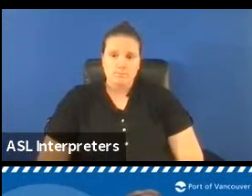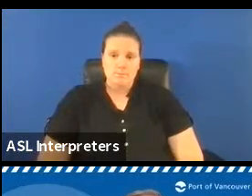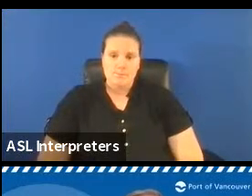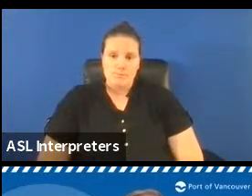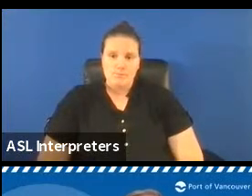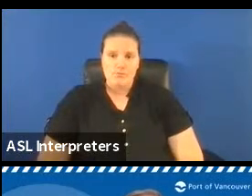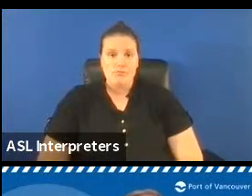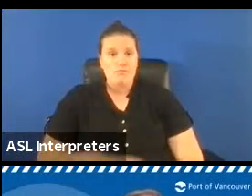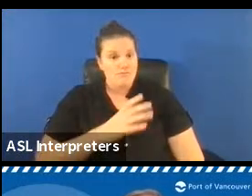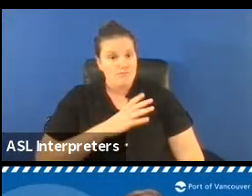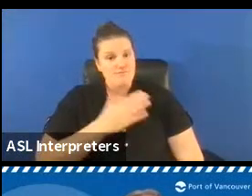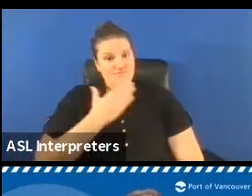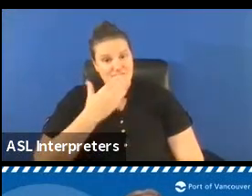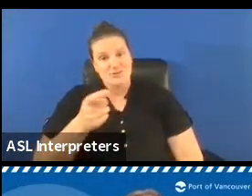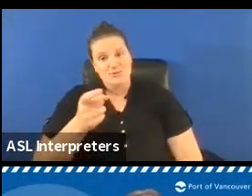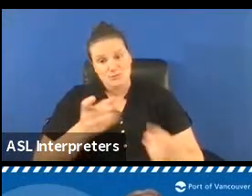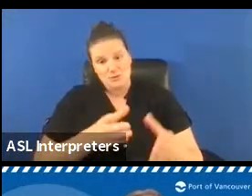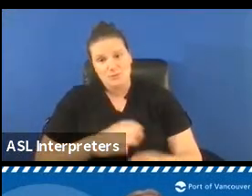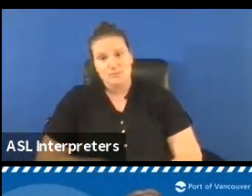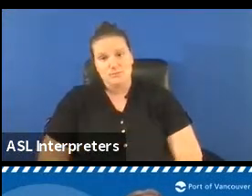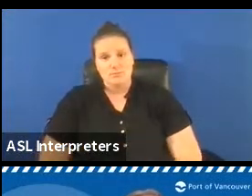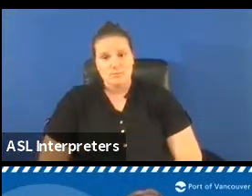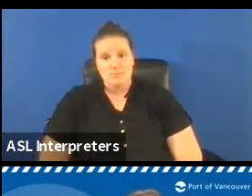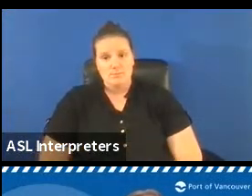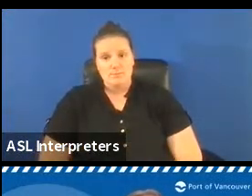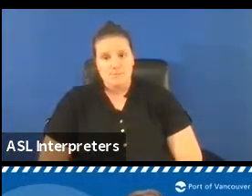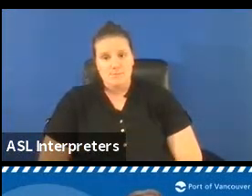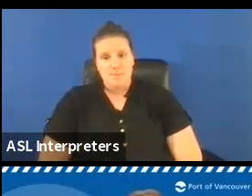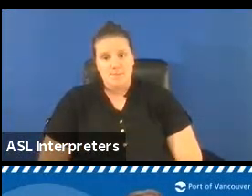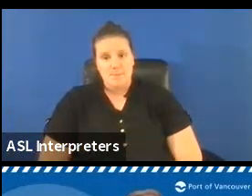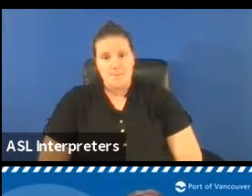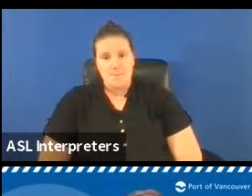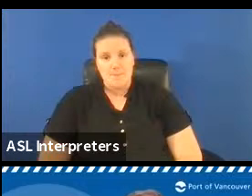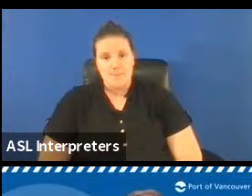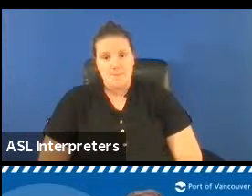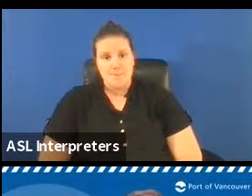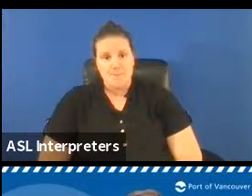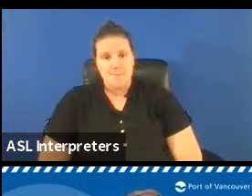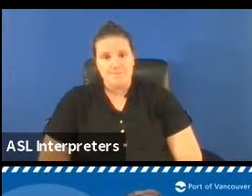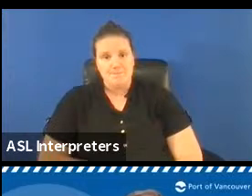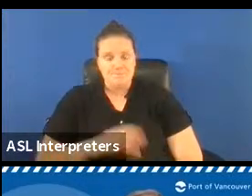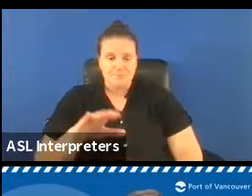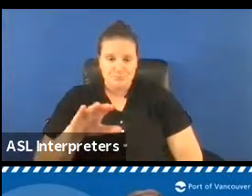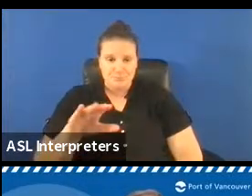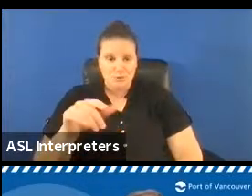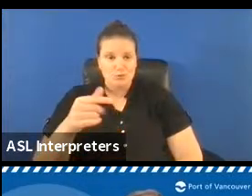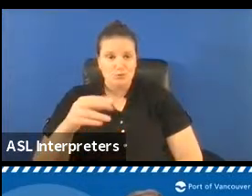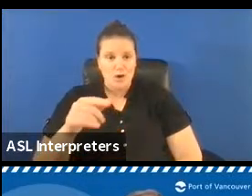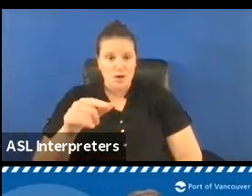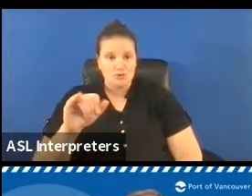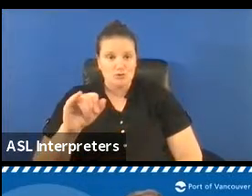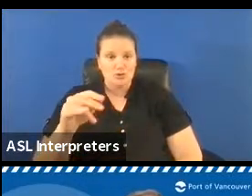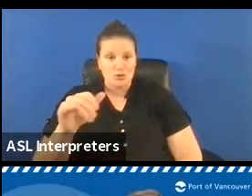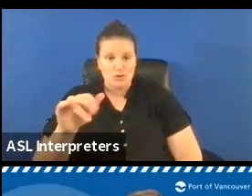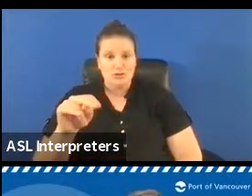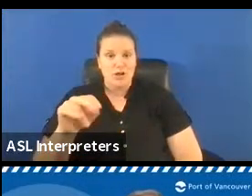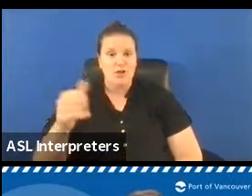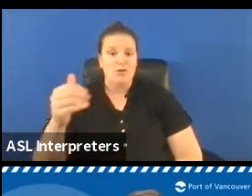Great, thank you for that, Director Administrator. And Administrator Johnson, the other piece I want to say